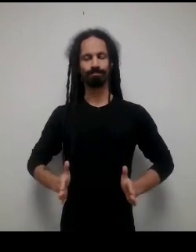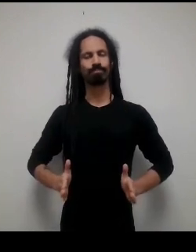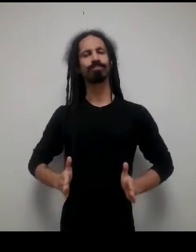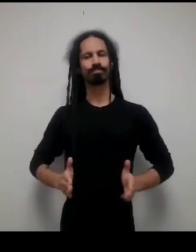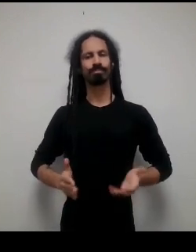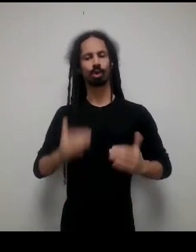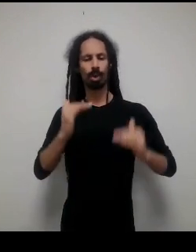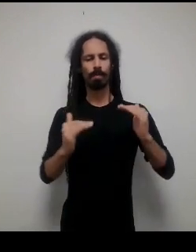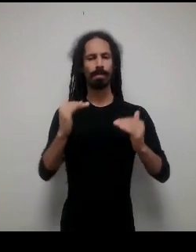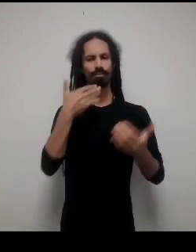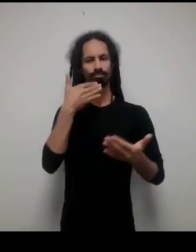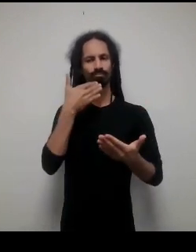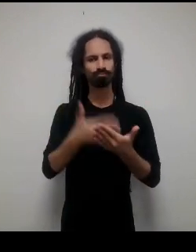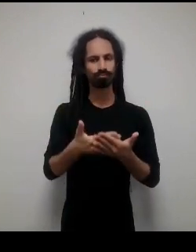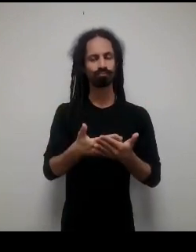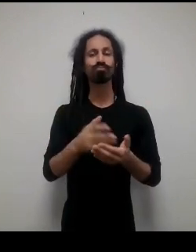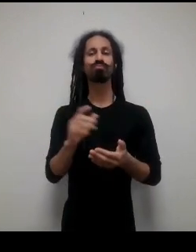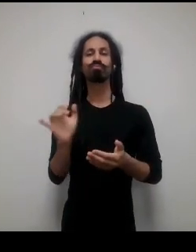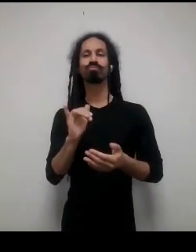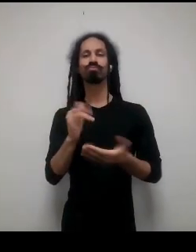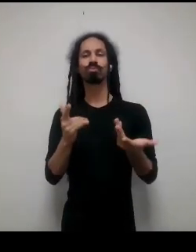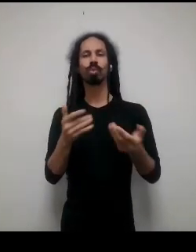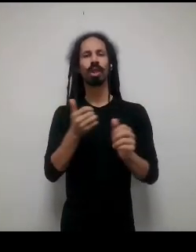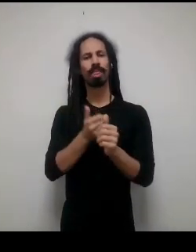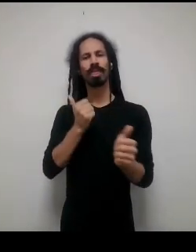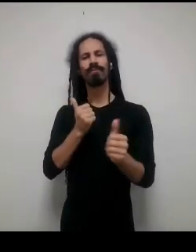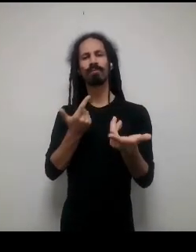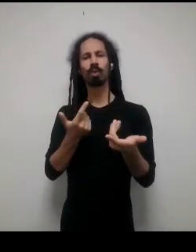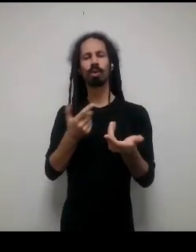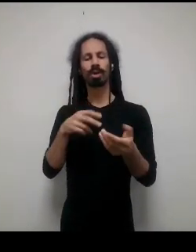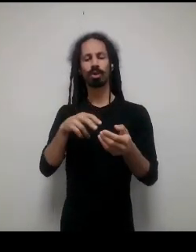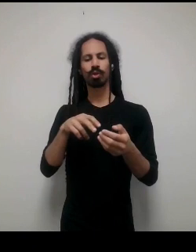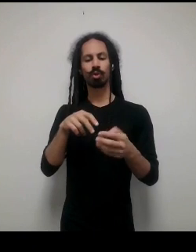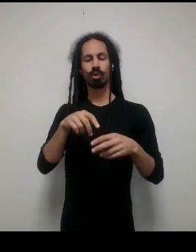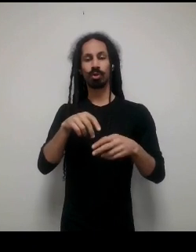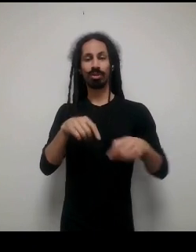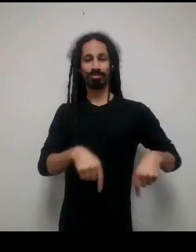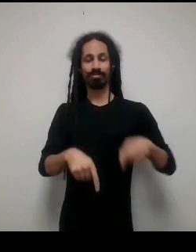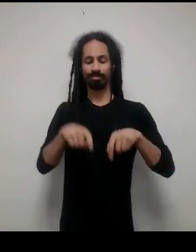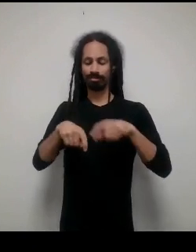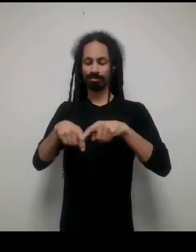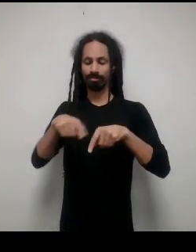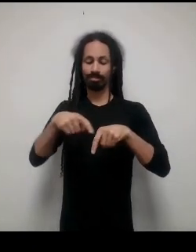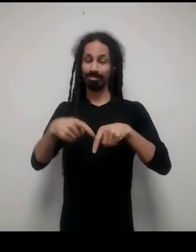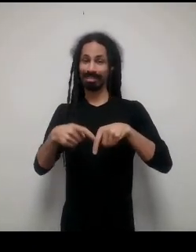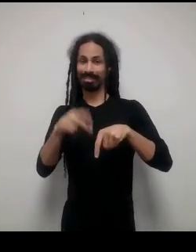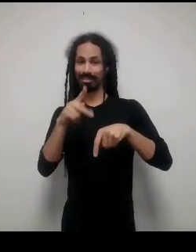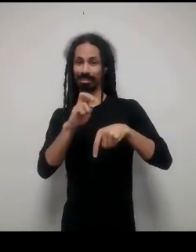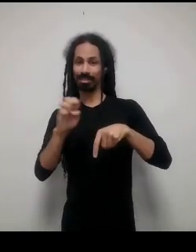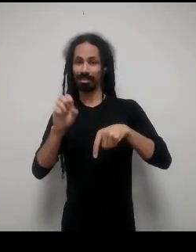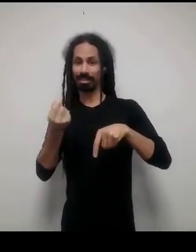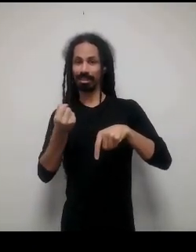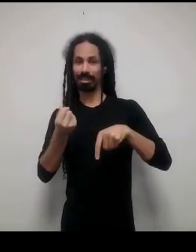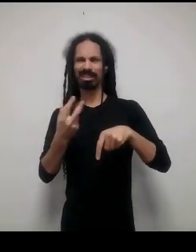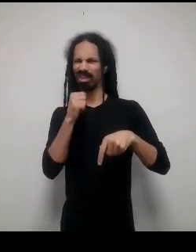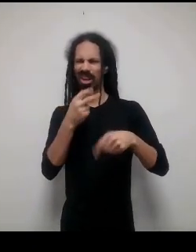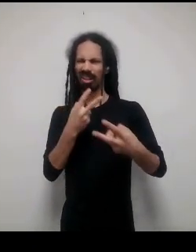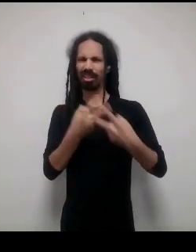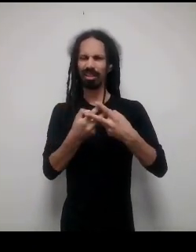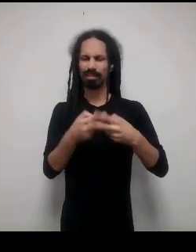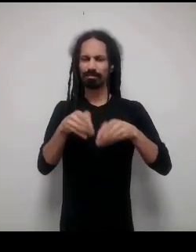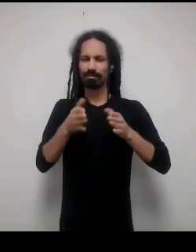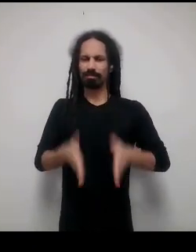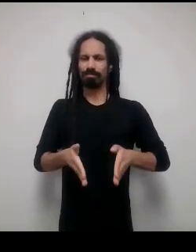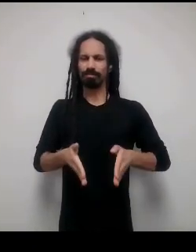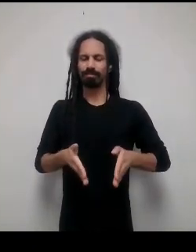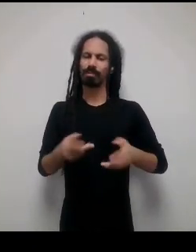front of people, and also avoid locking your knees. Try to have loose knees because there's going to be some natural movement to your body. We also want to